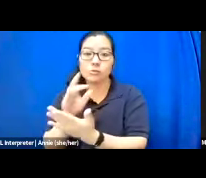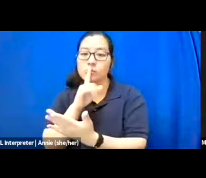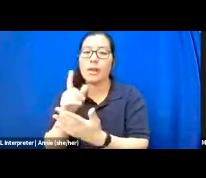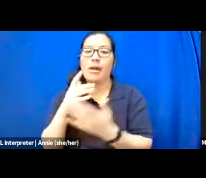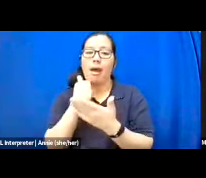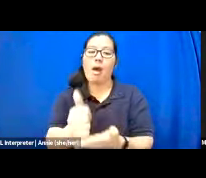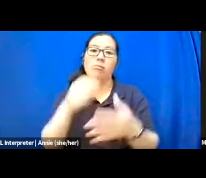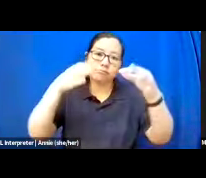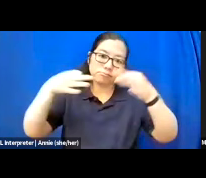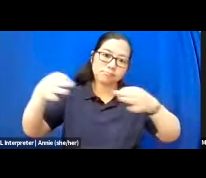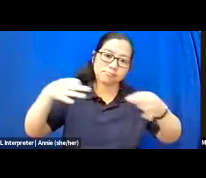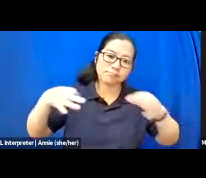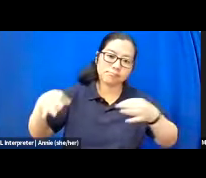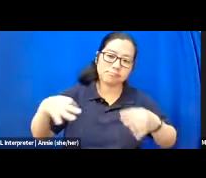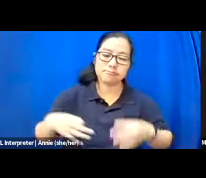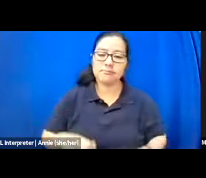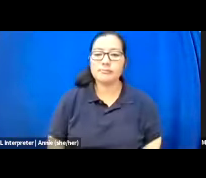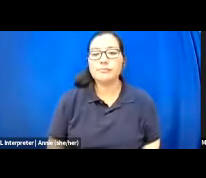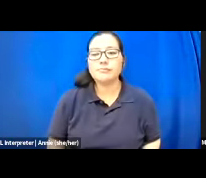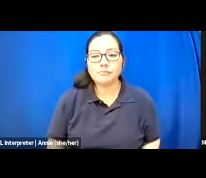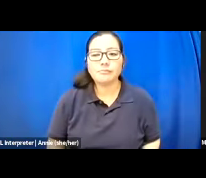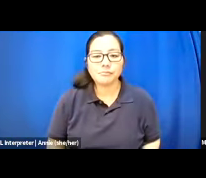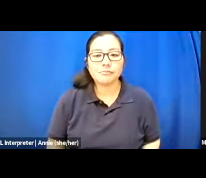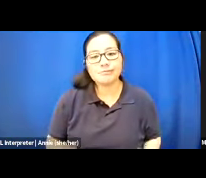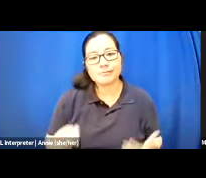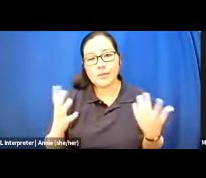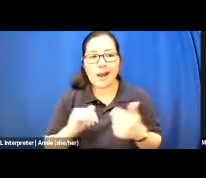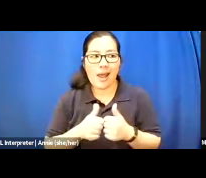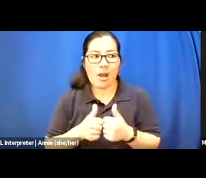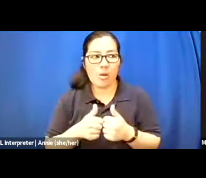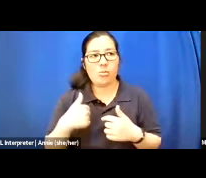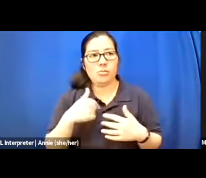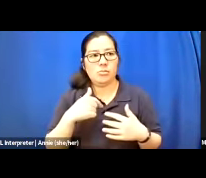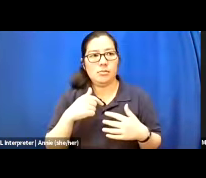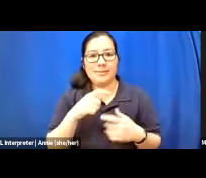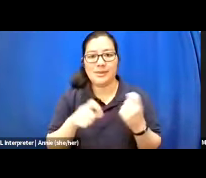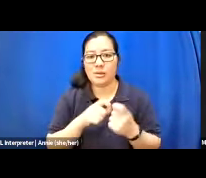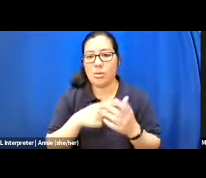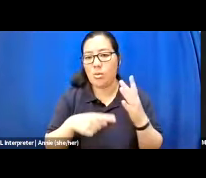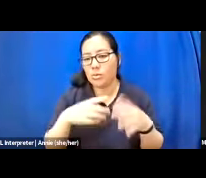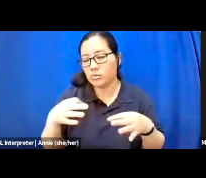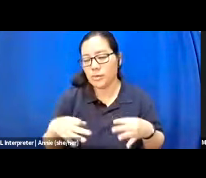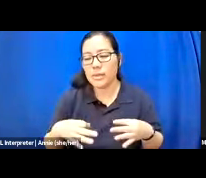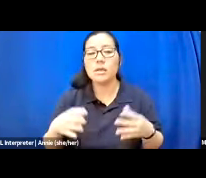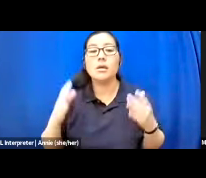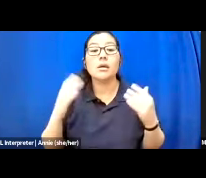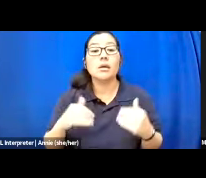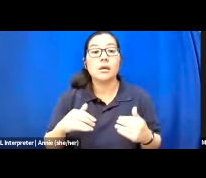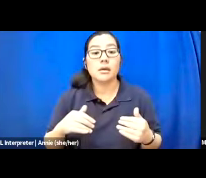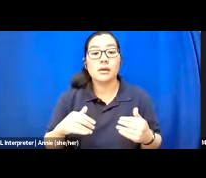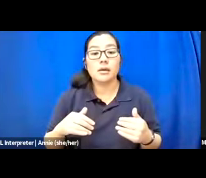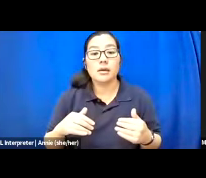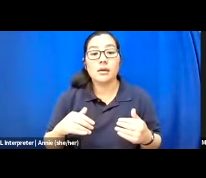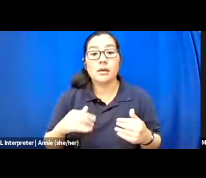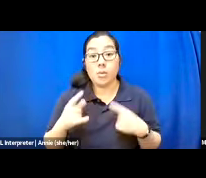things in this sort of way of how we're doing it. And then and then when you do